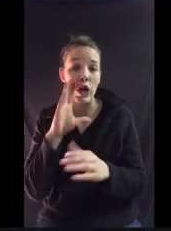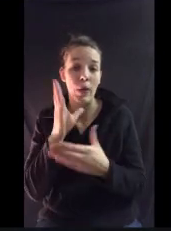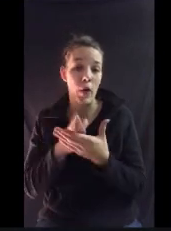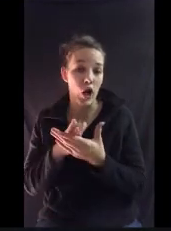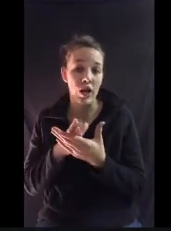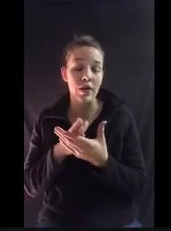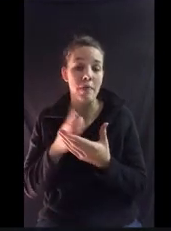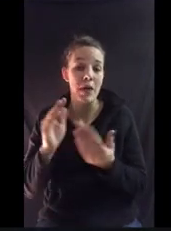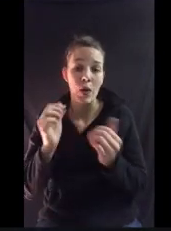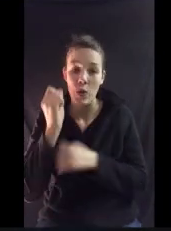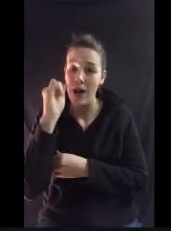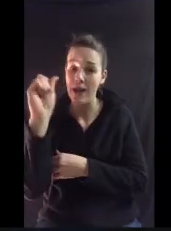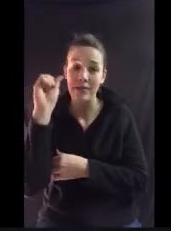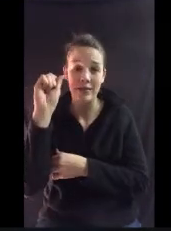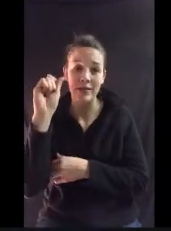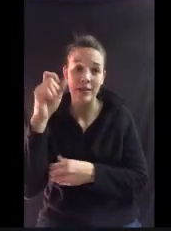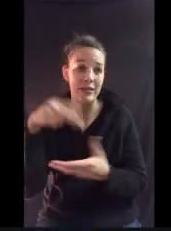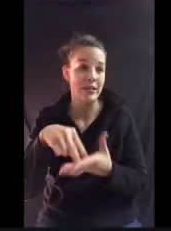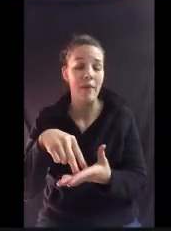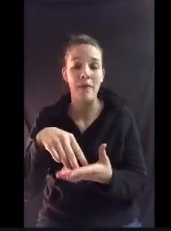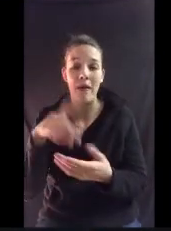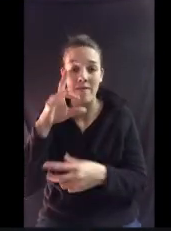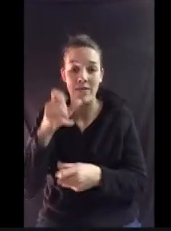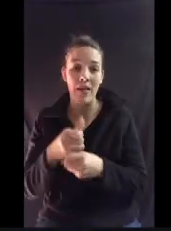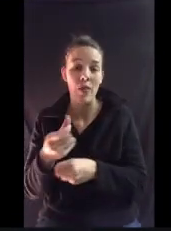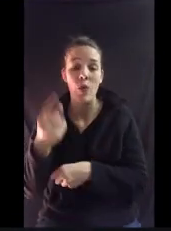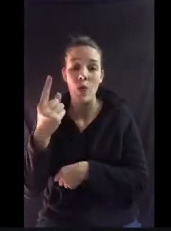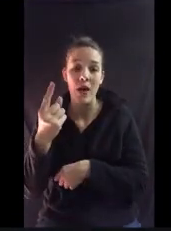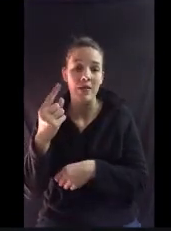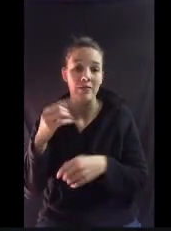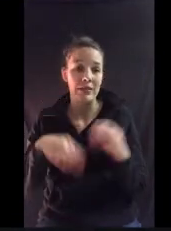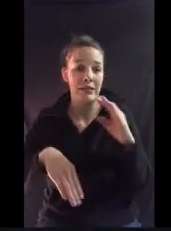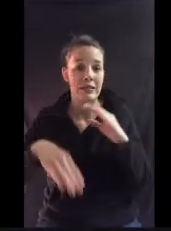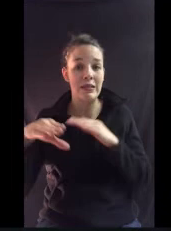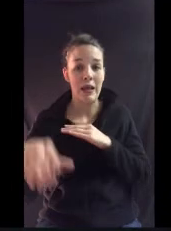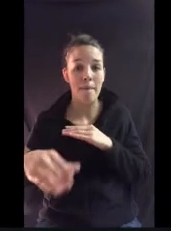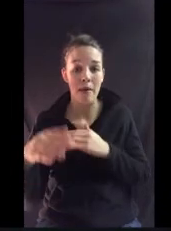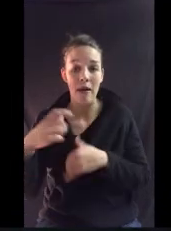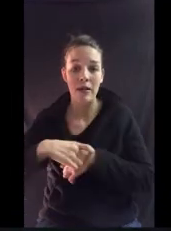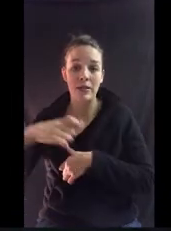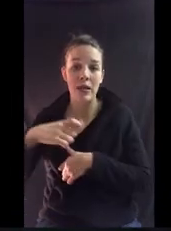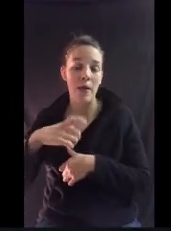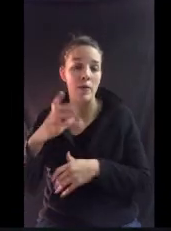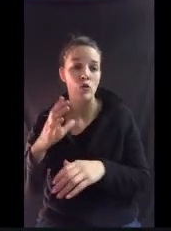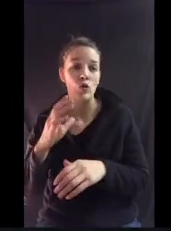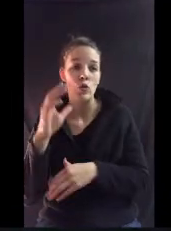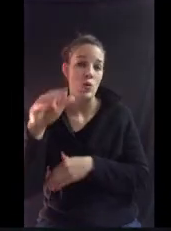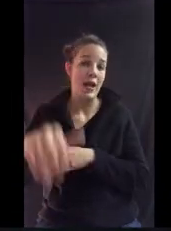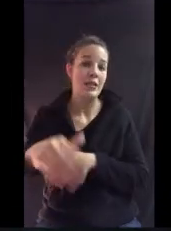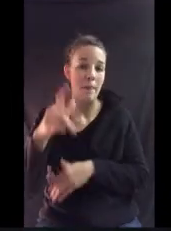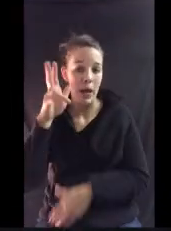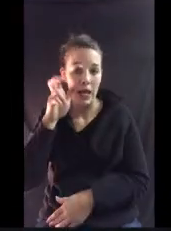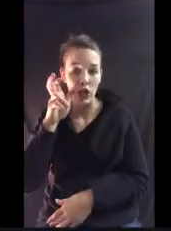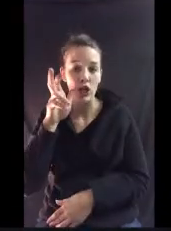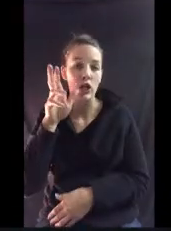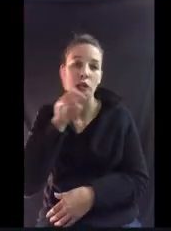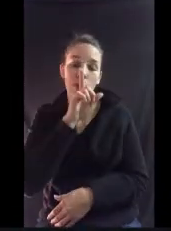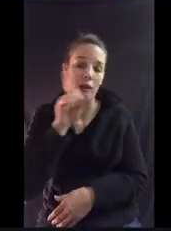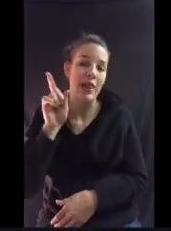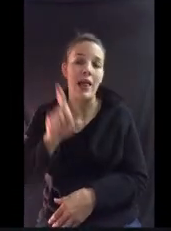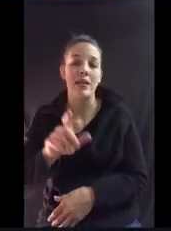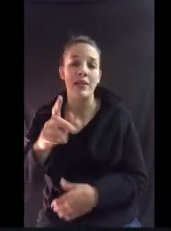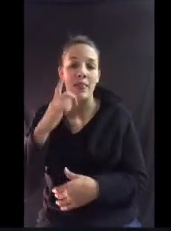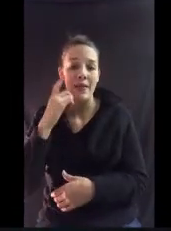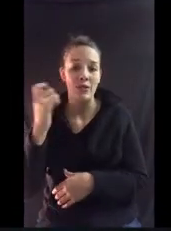that we do our part by rising up and stepping out in faith, one step at a time, to rise up and